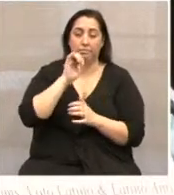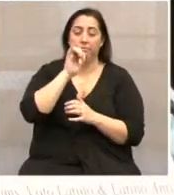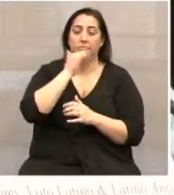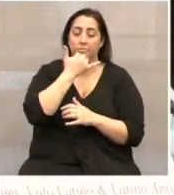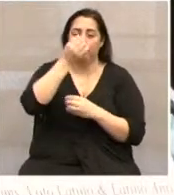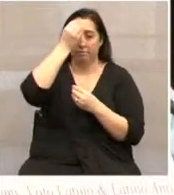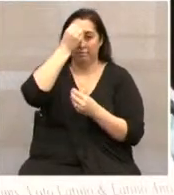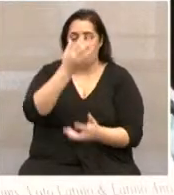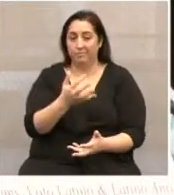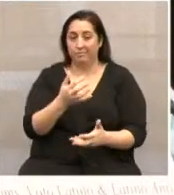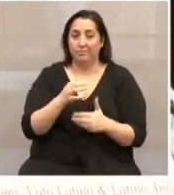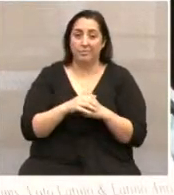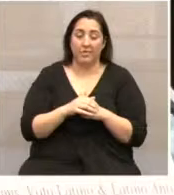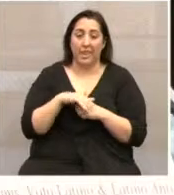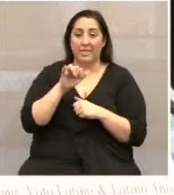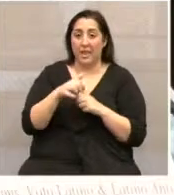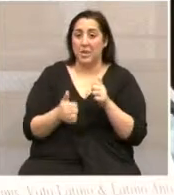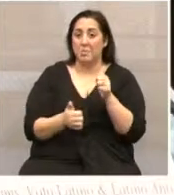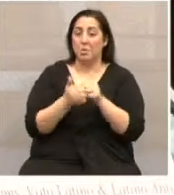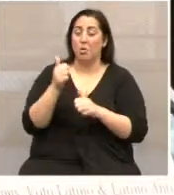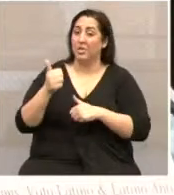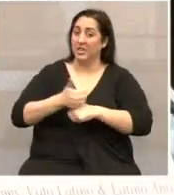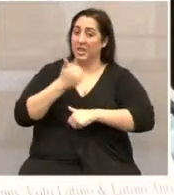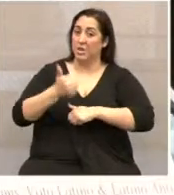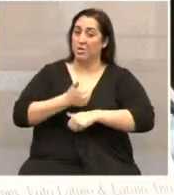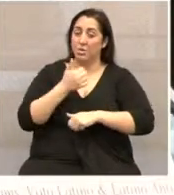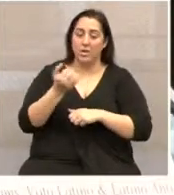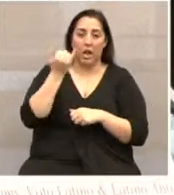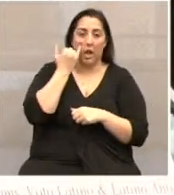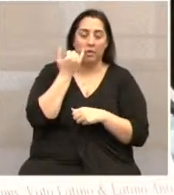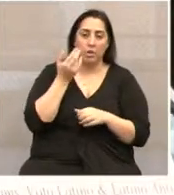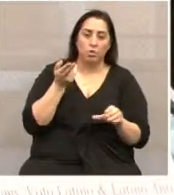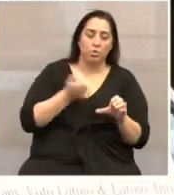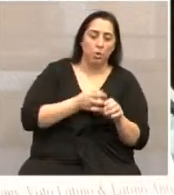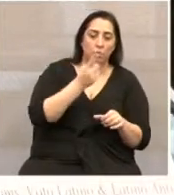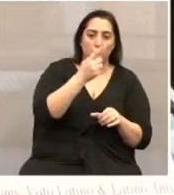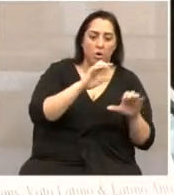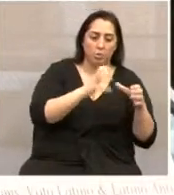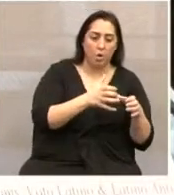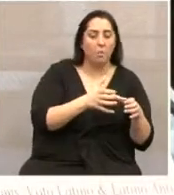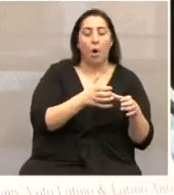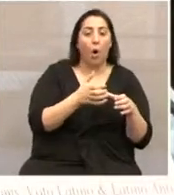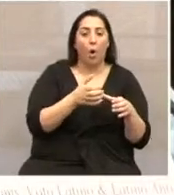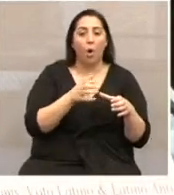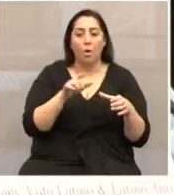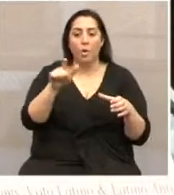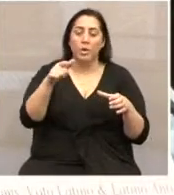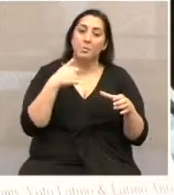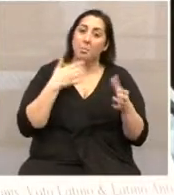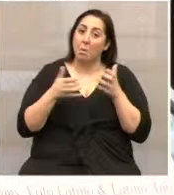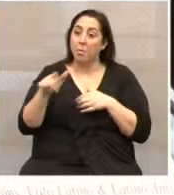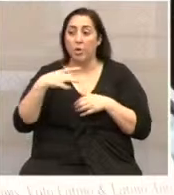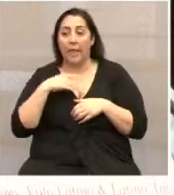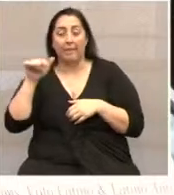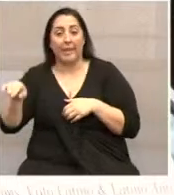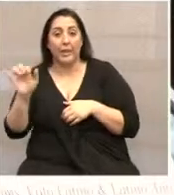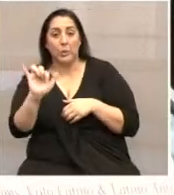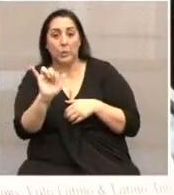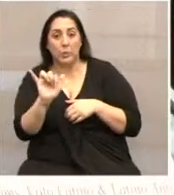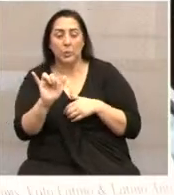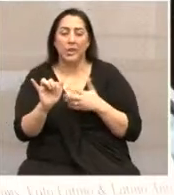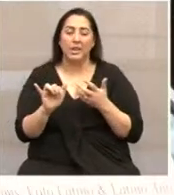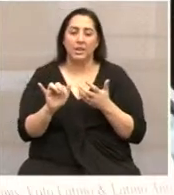right now one of the most dangerous things. And on Facebook, you see that you join one group, they recommend you other groups. So you might also like this group. Being able to